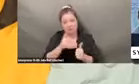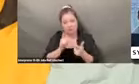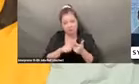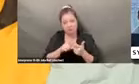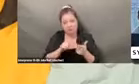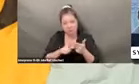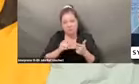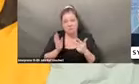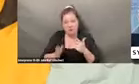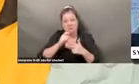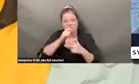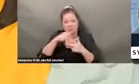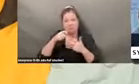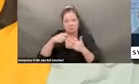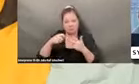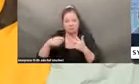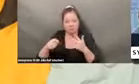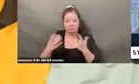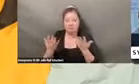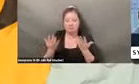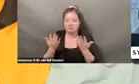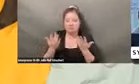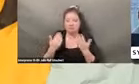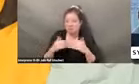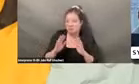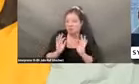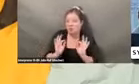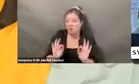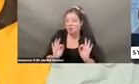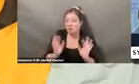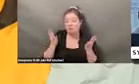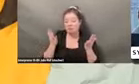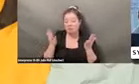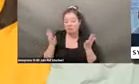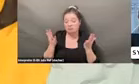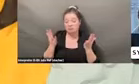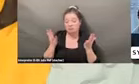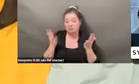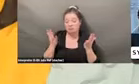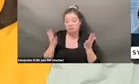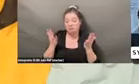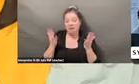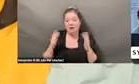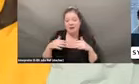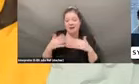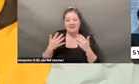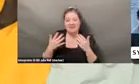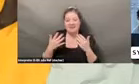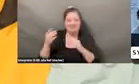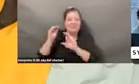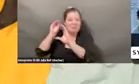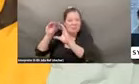good practice, and it's on the side mentioned in the repository.